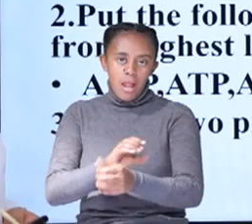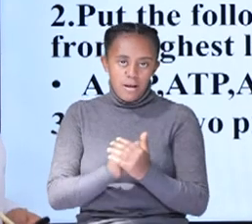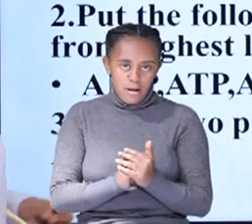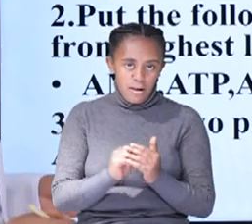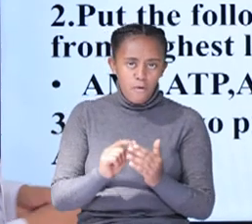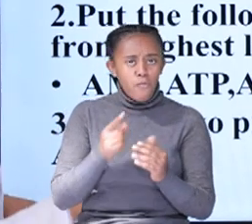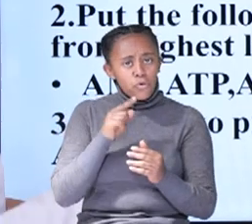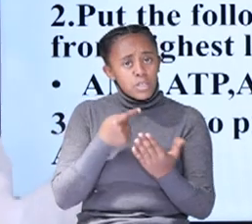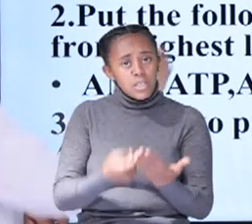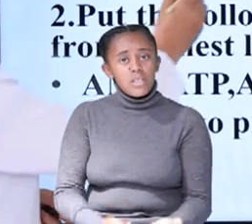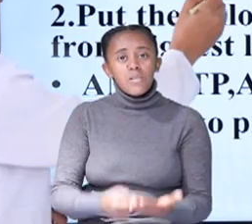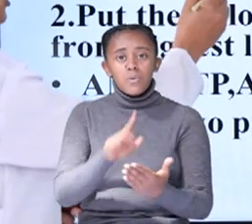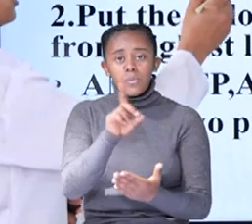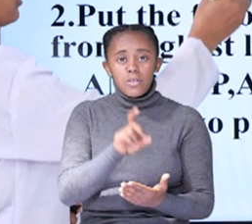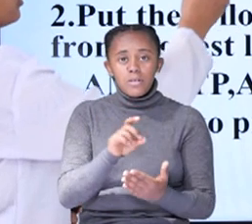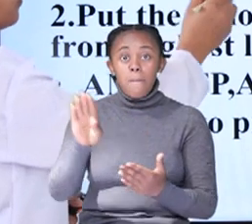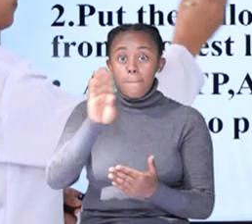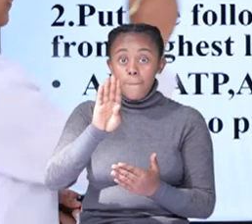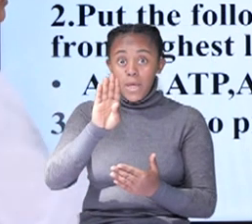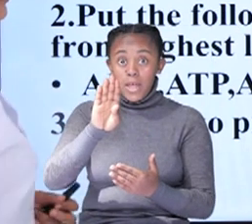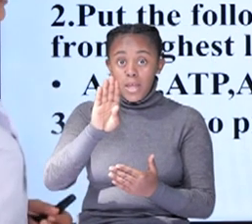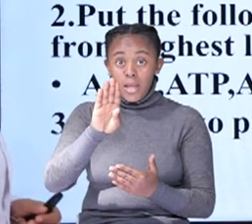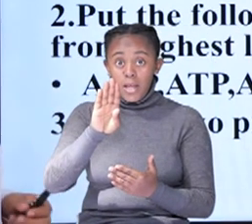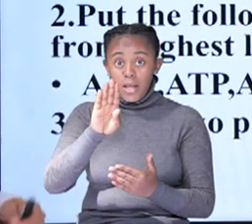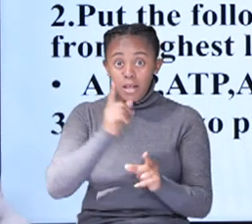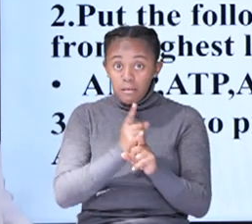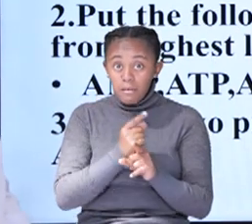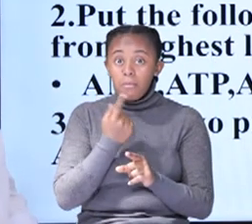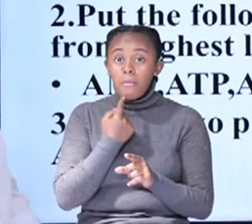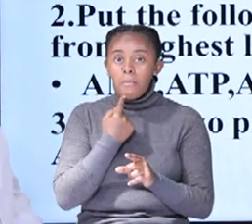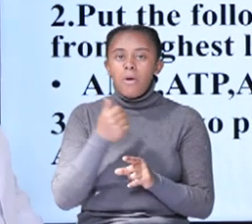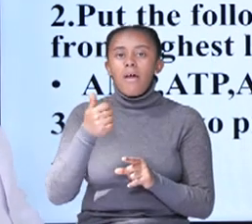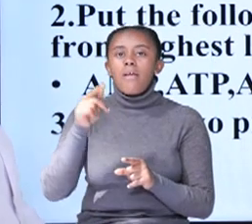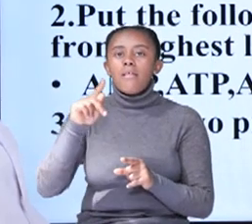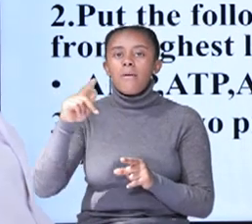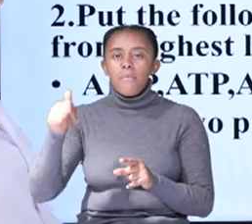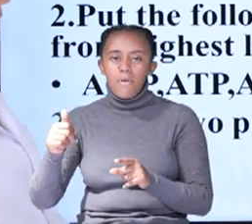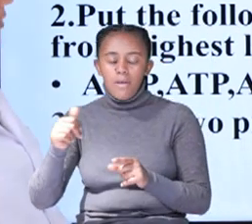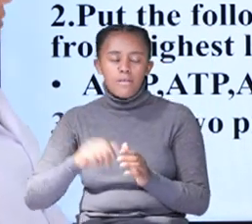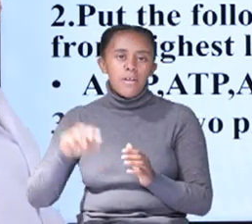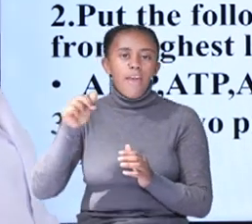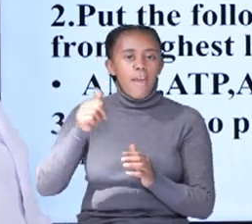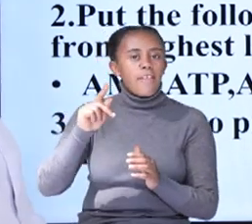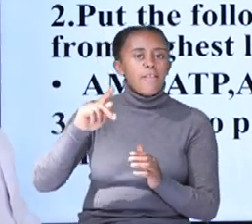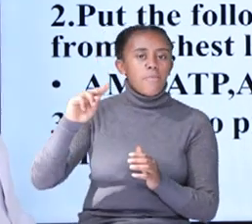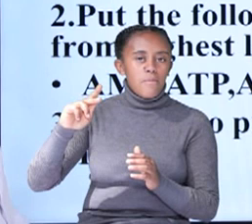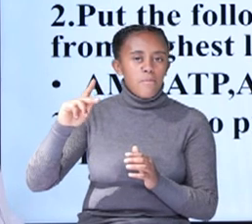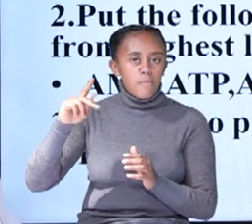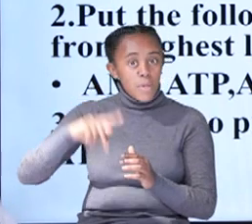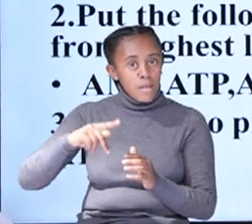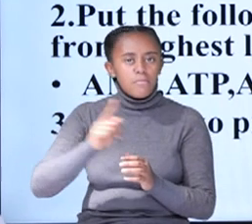For this question, if you answer B, it is known as, it is ATP, which is